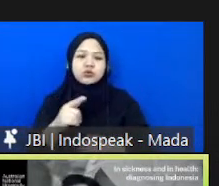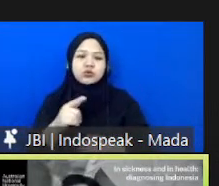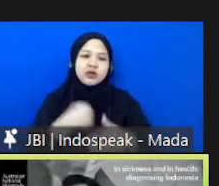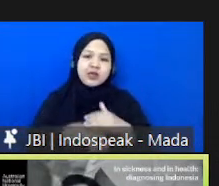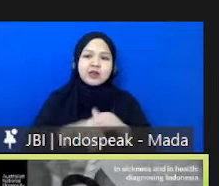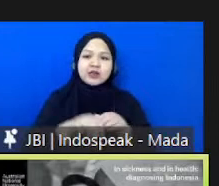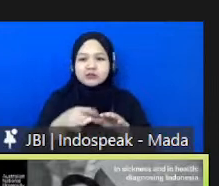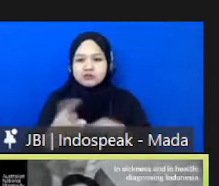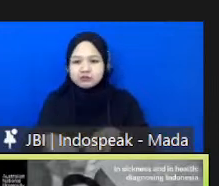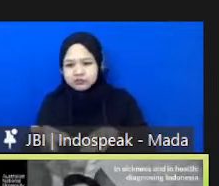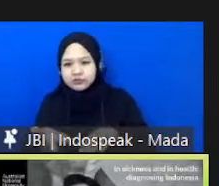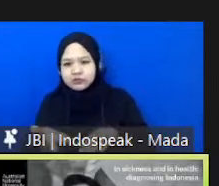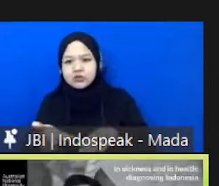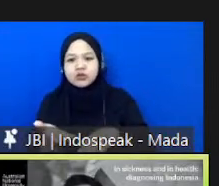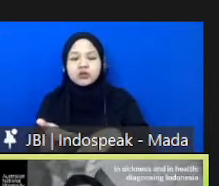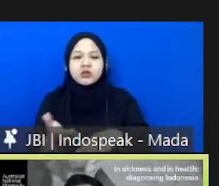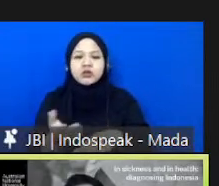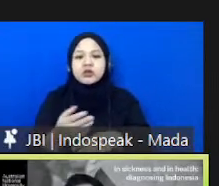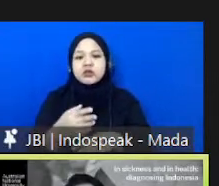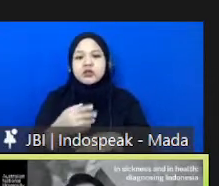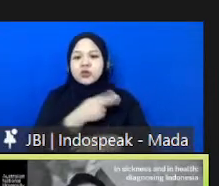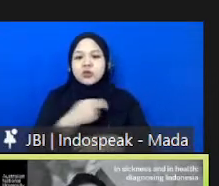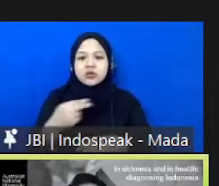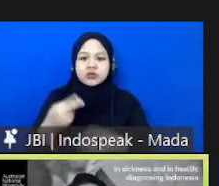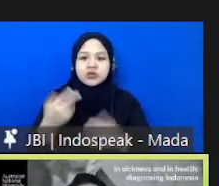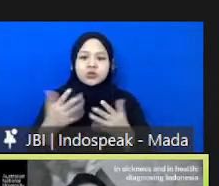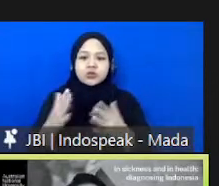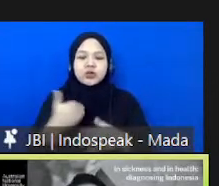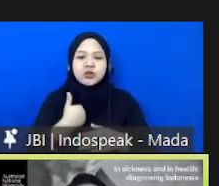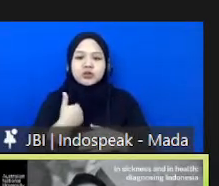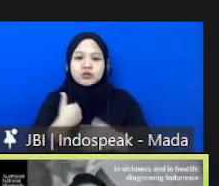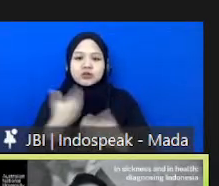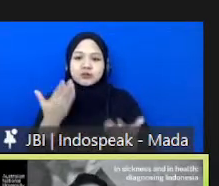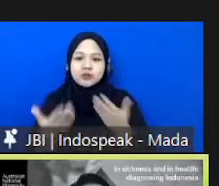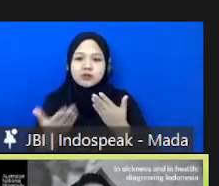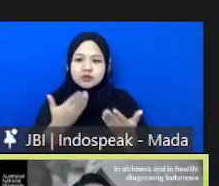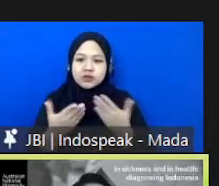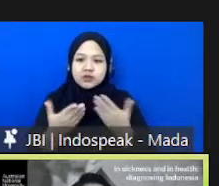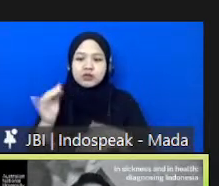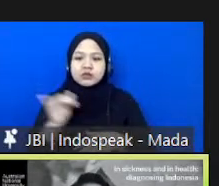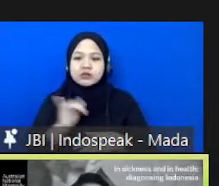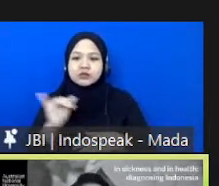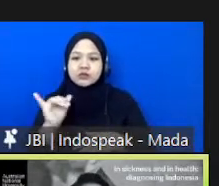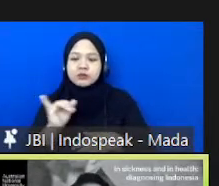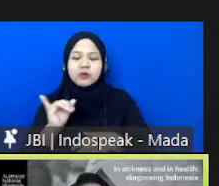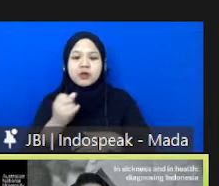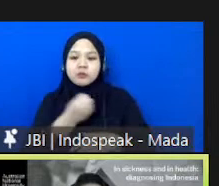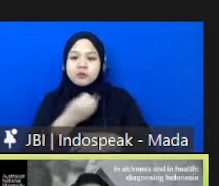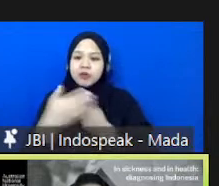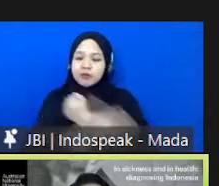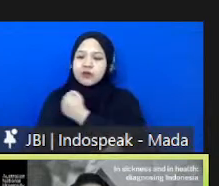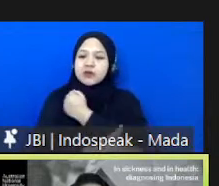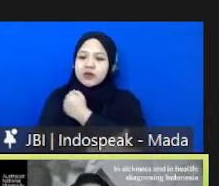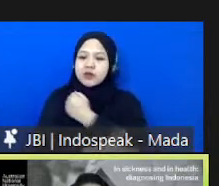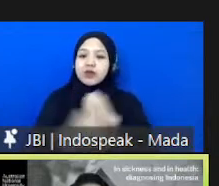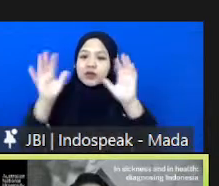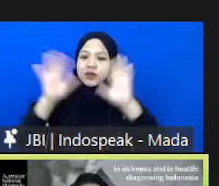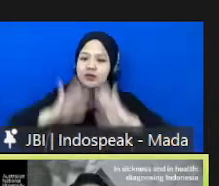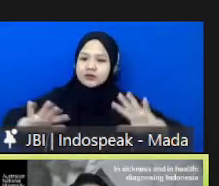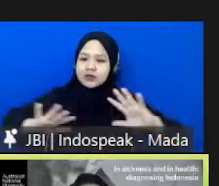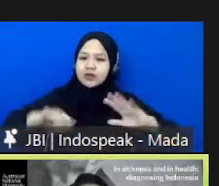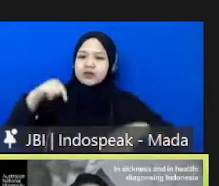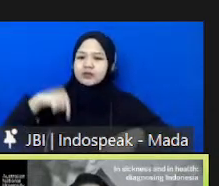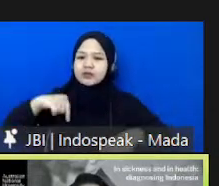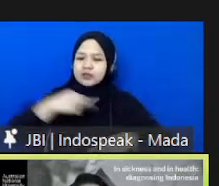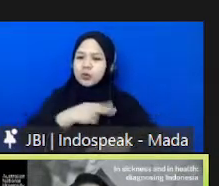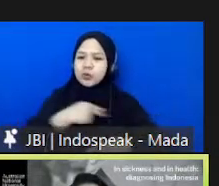doing good in terms of MCH. Comparable with other Southeast Asian countries, we are one of the highest